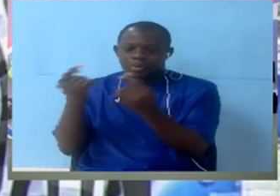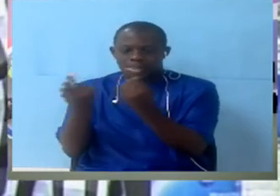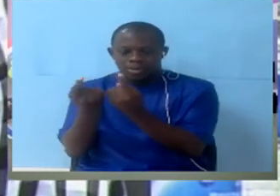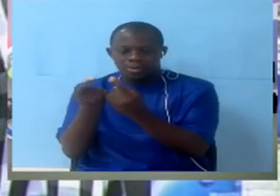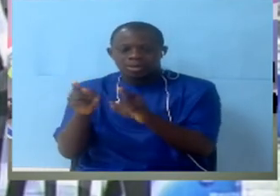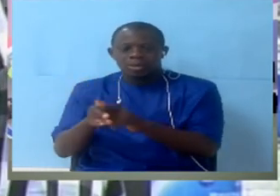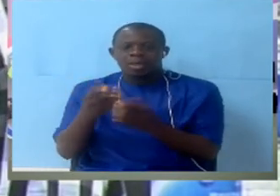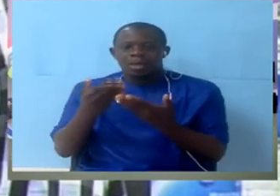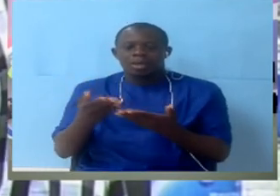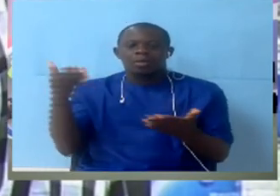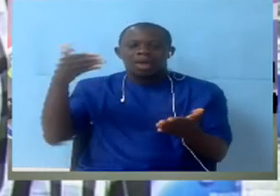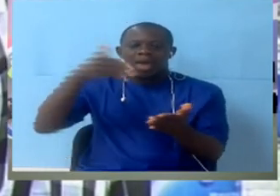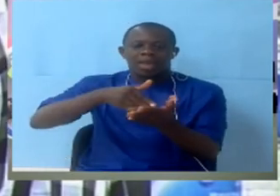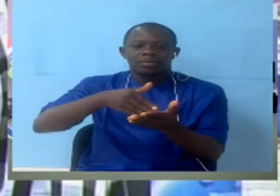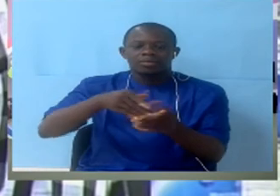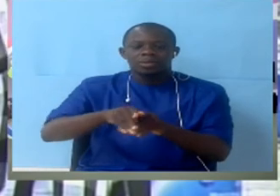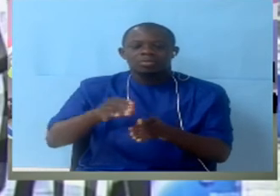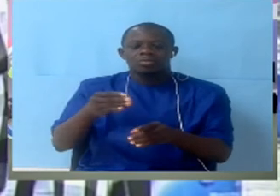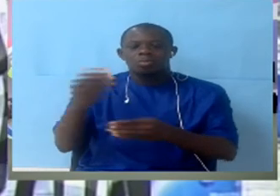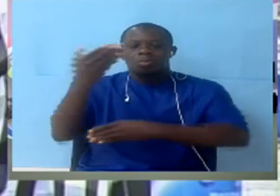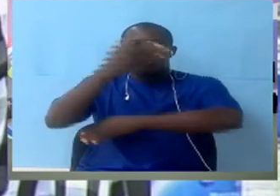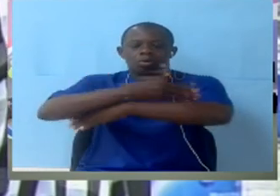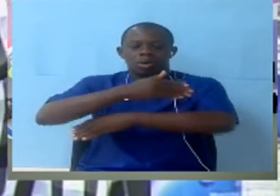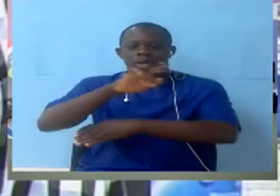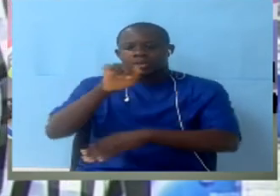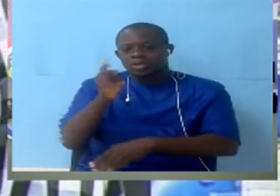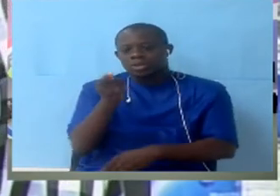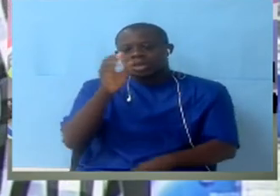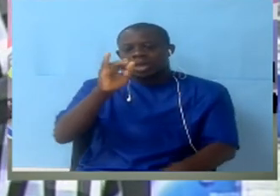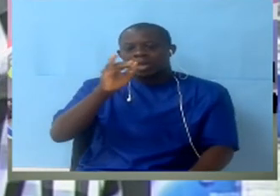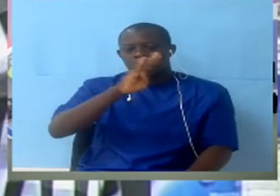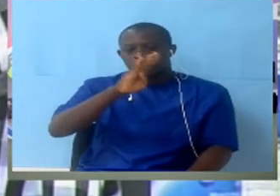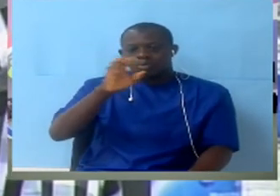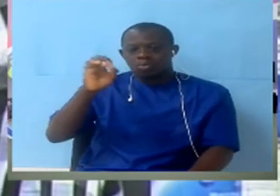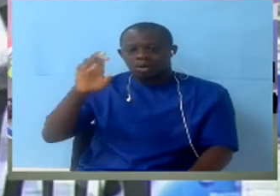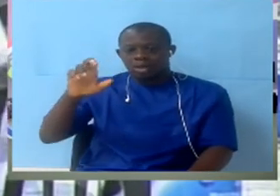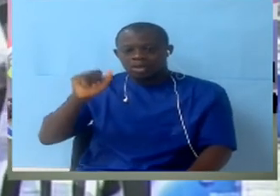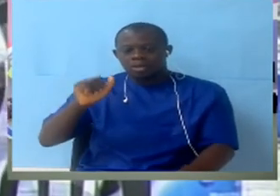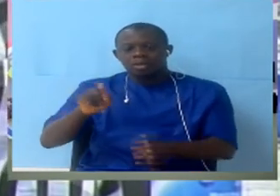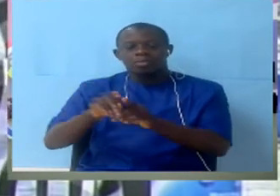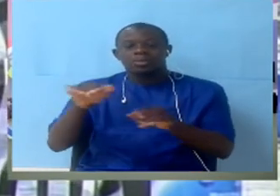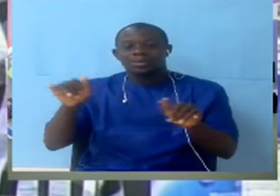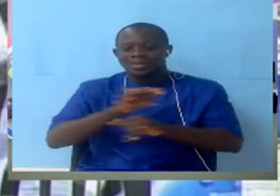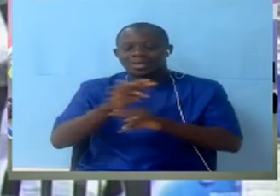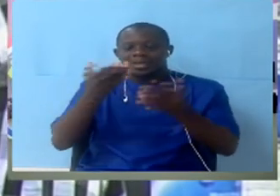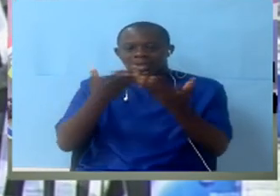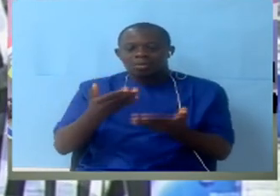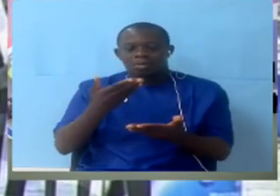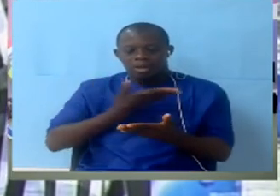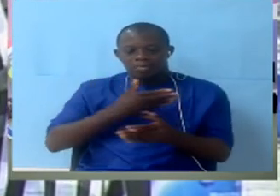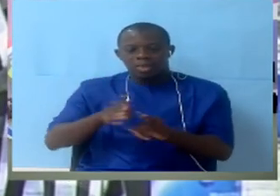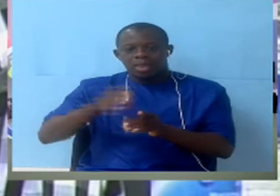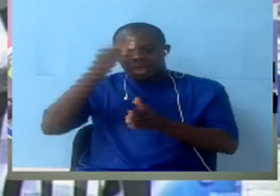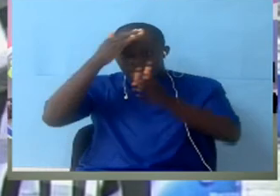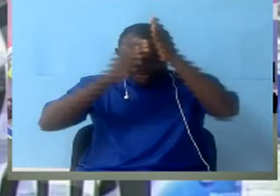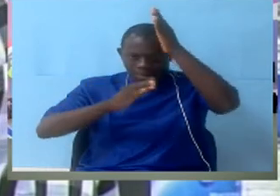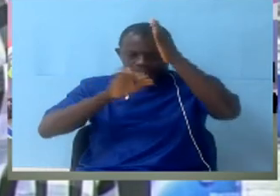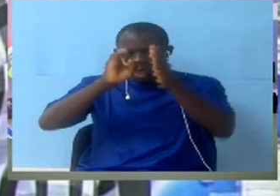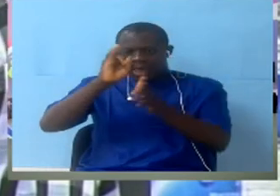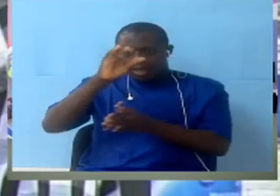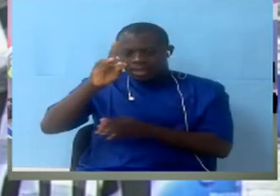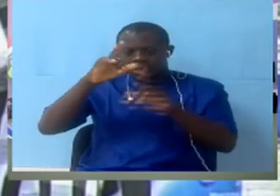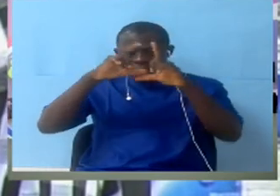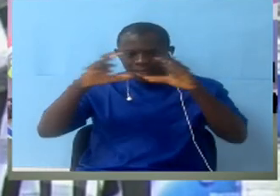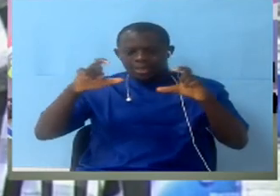post. At the Jiboro border post. Because still na military ID card bembole. Because I still had my military ID card. And my